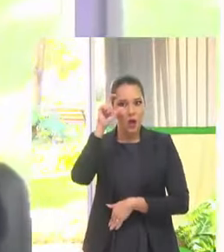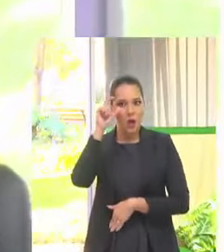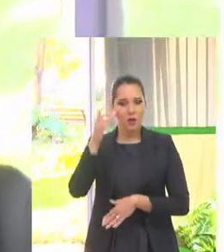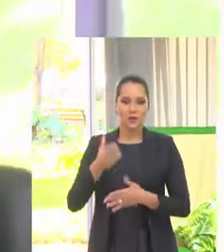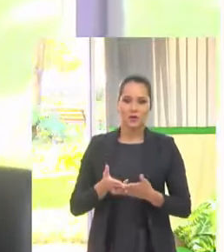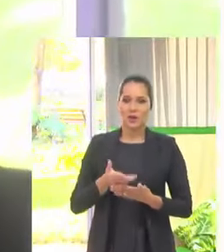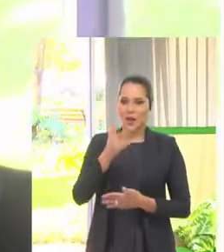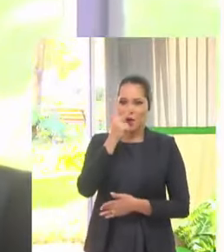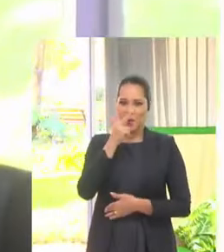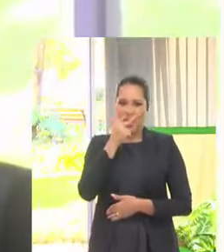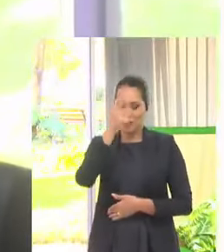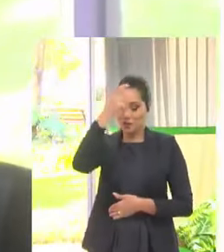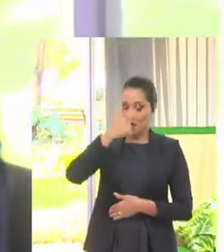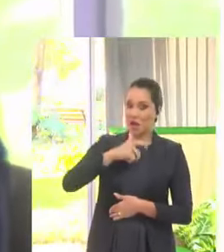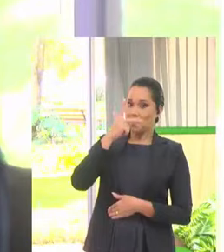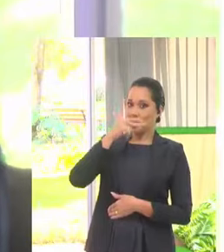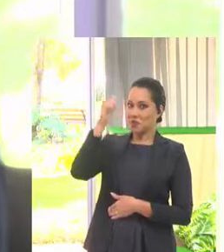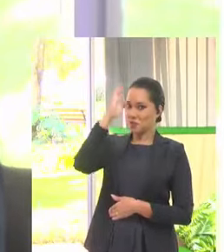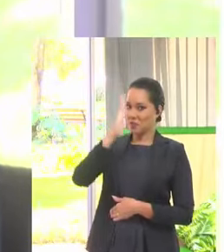Brazilian.